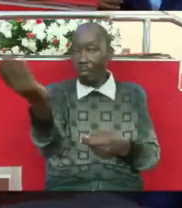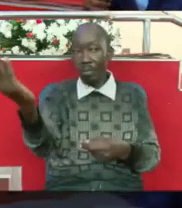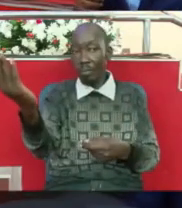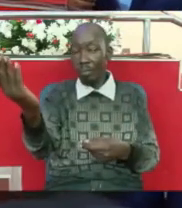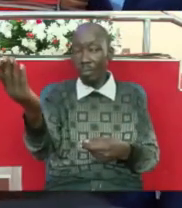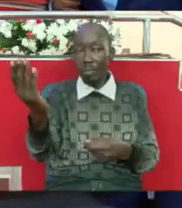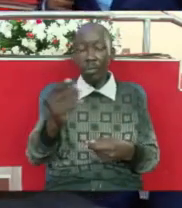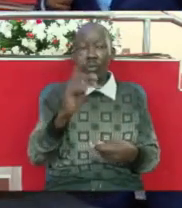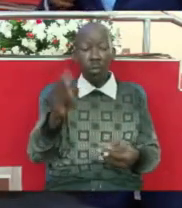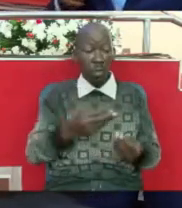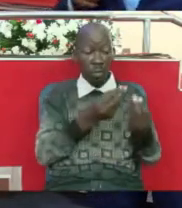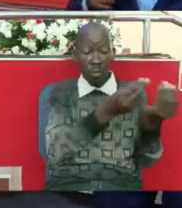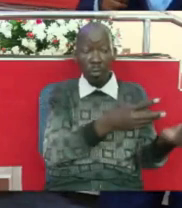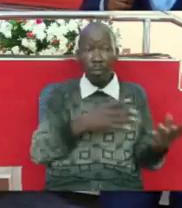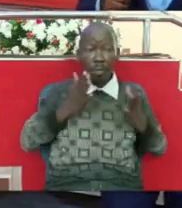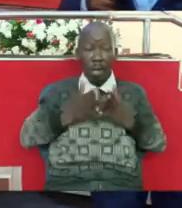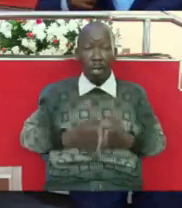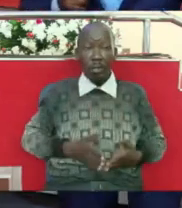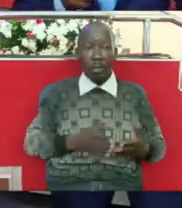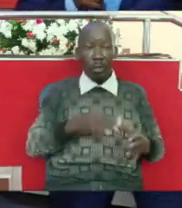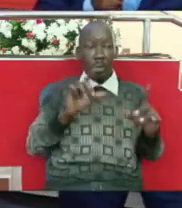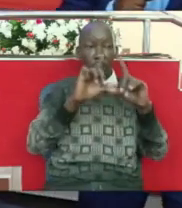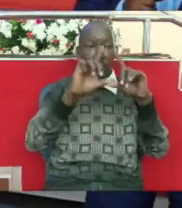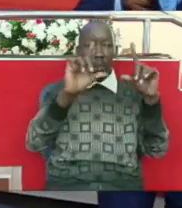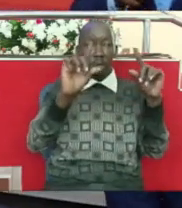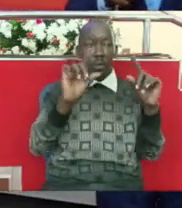you would give them your credit card.